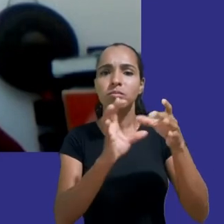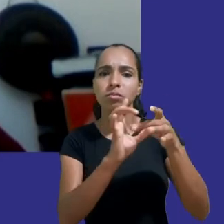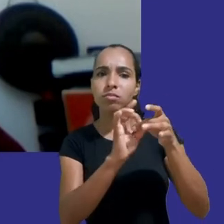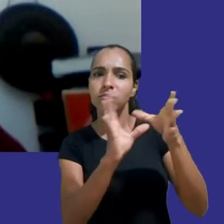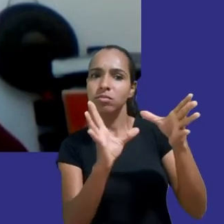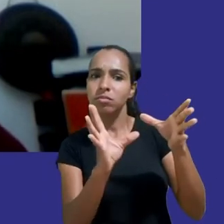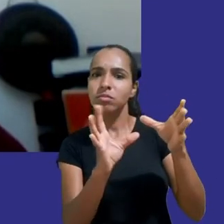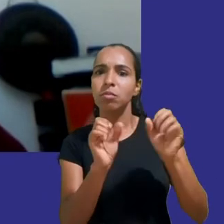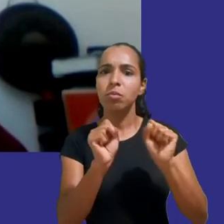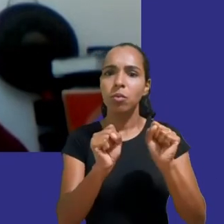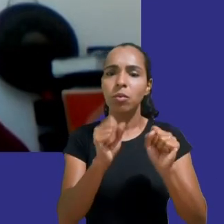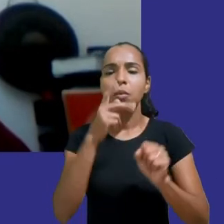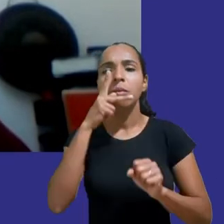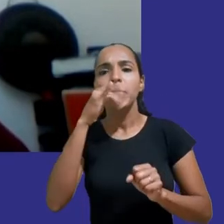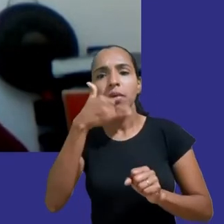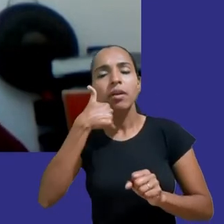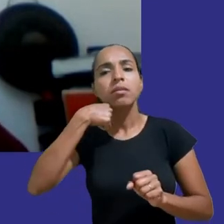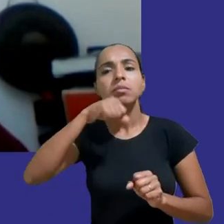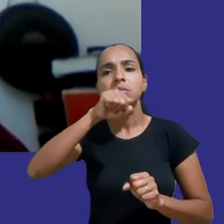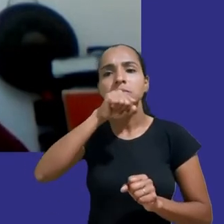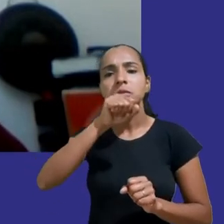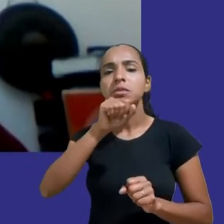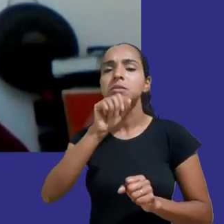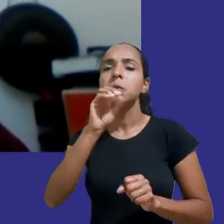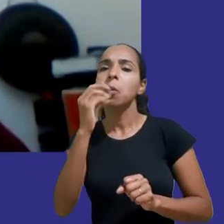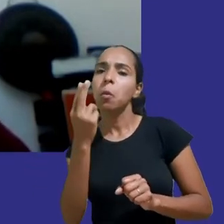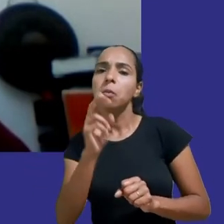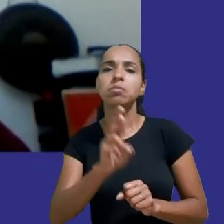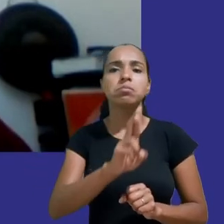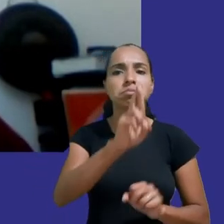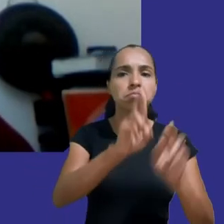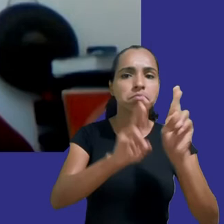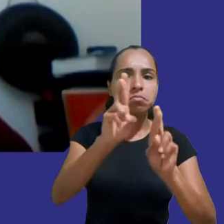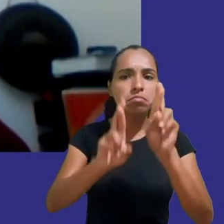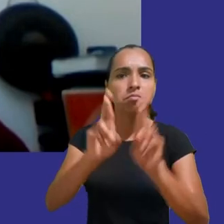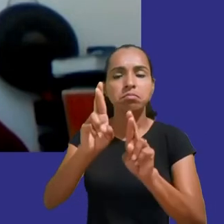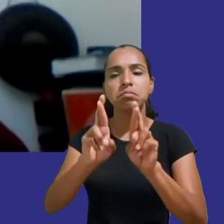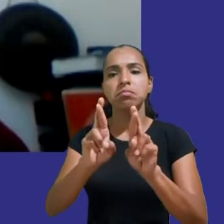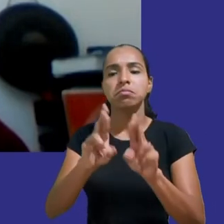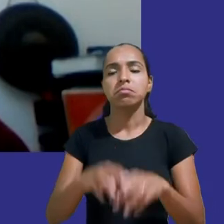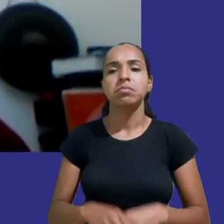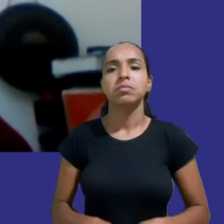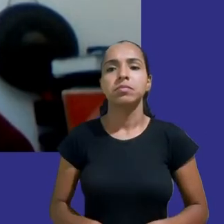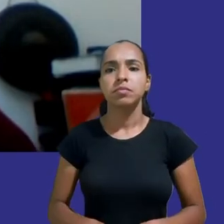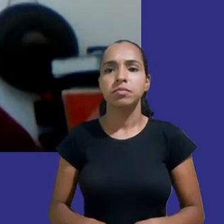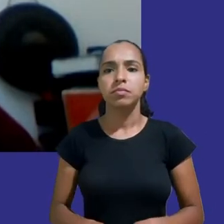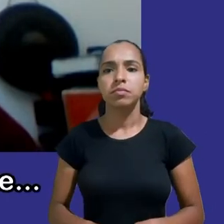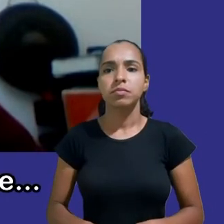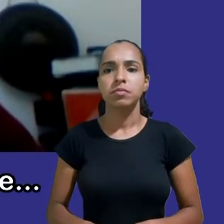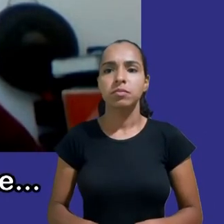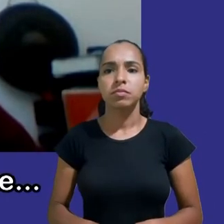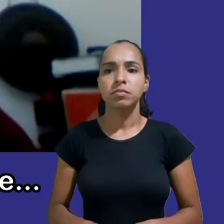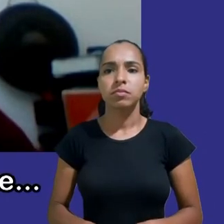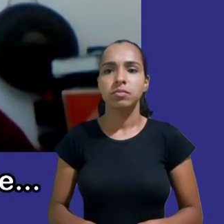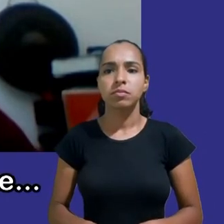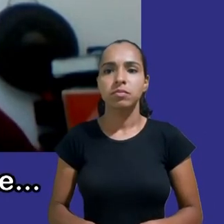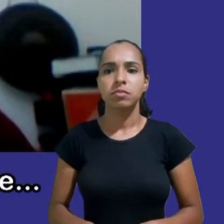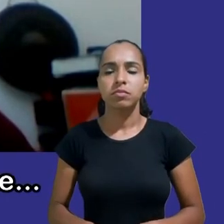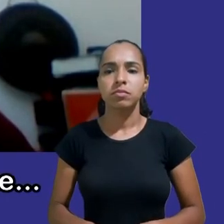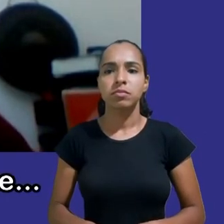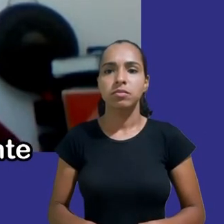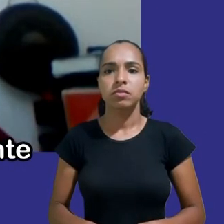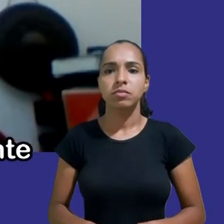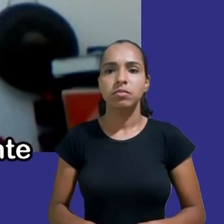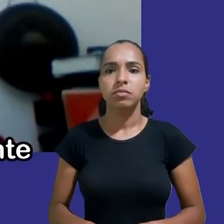consent from parents or guardians which is the way that it's worded in the GDPR to be able to legally